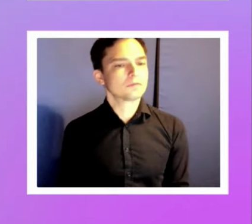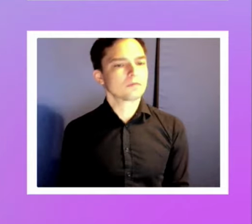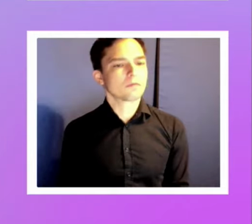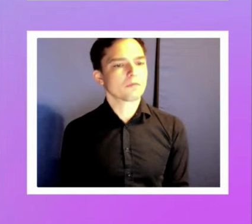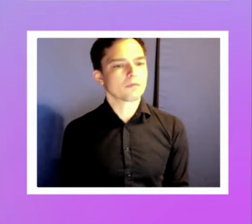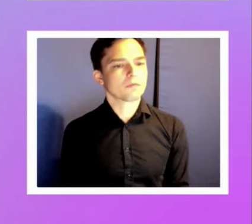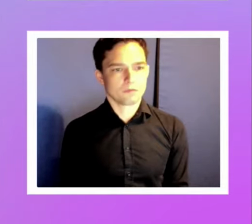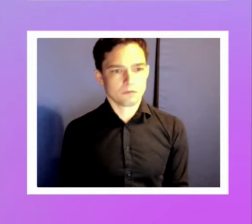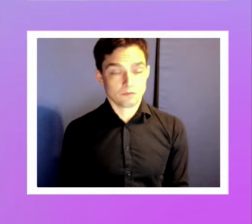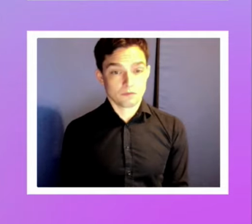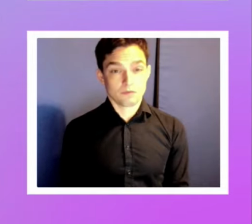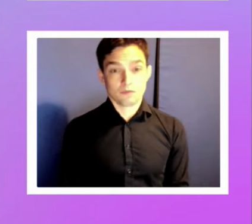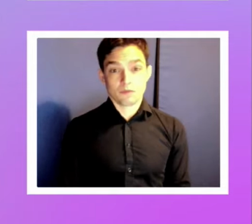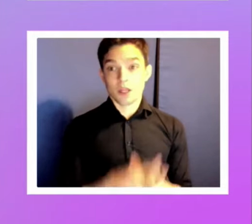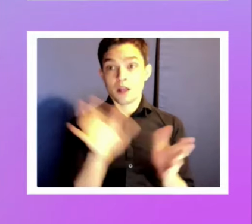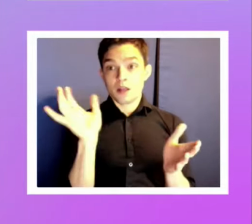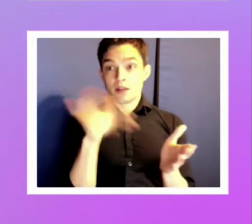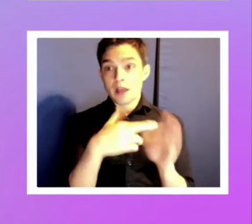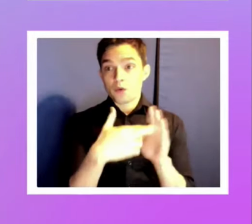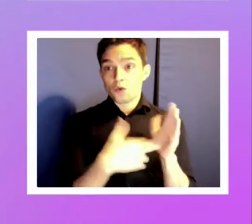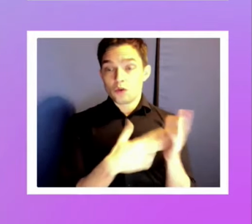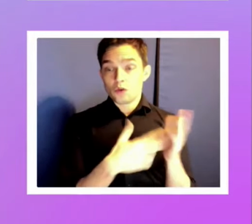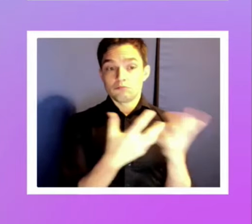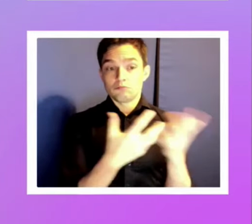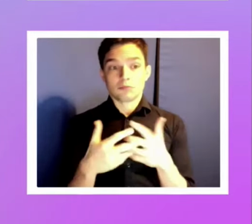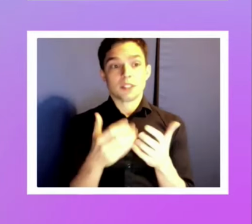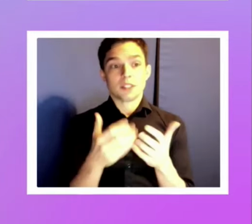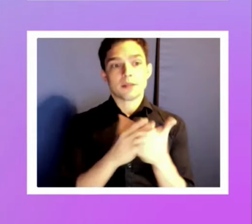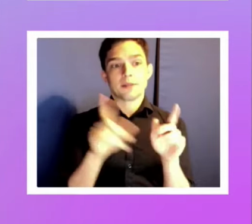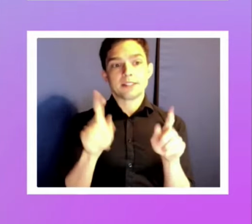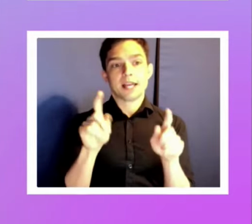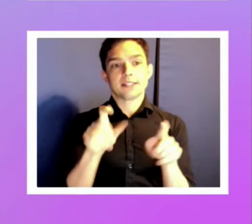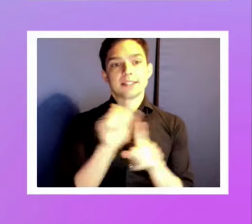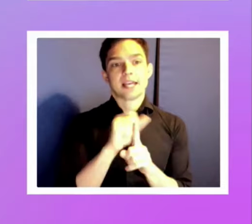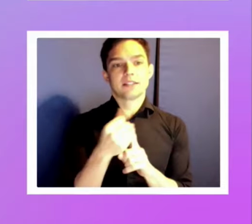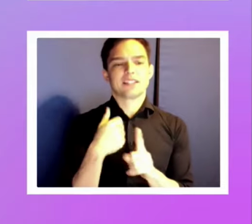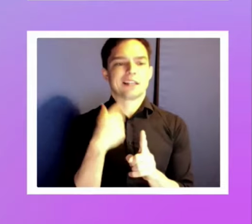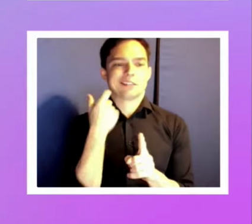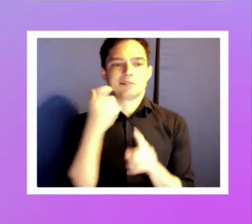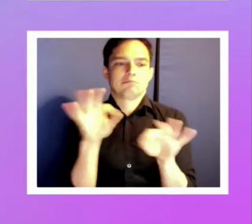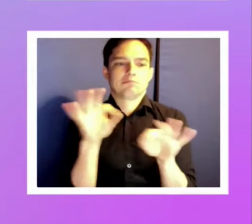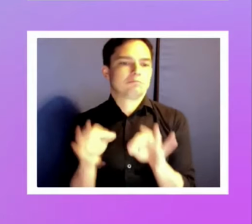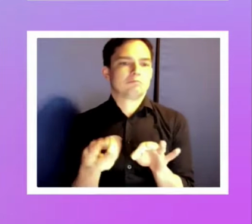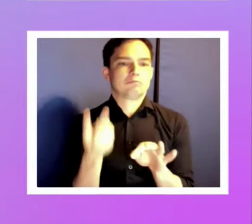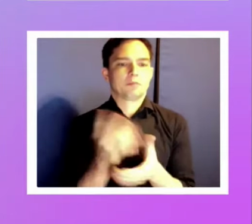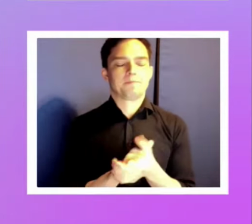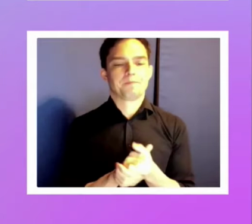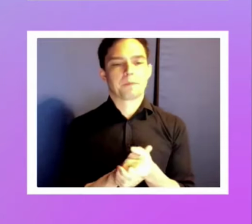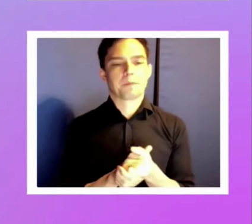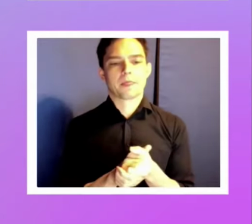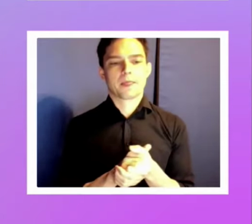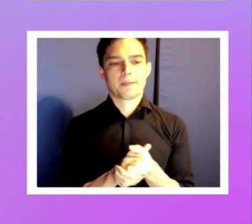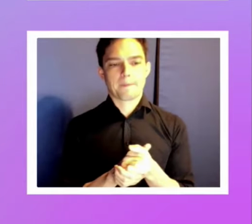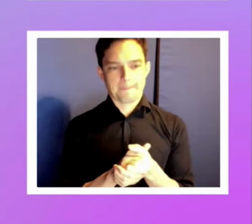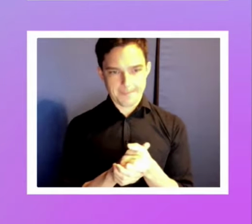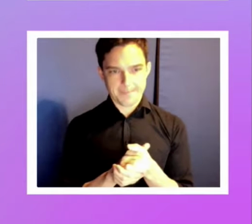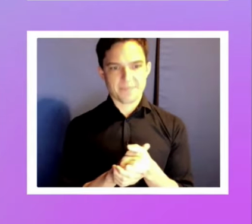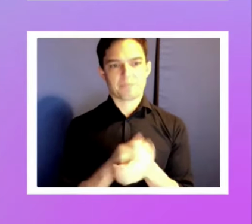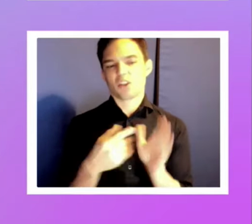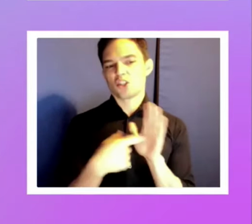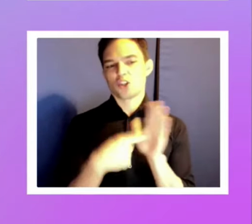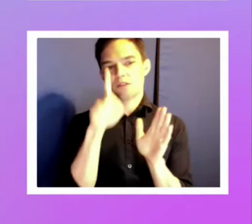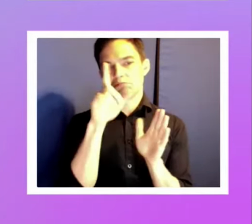Along with this rule, there are test cases, and I just picked a couple of them here just to show what